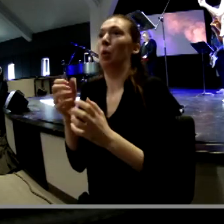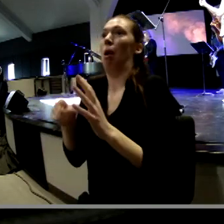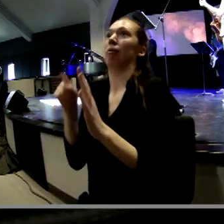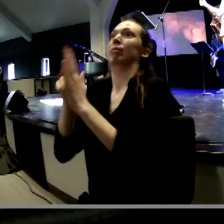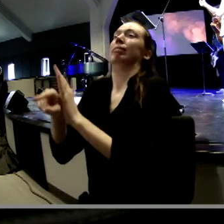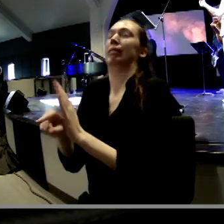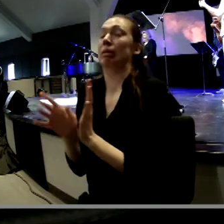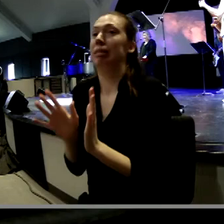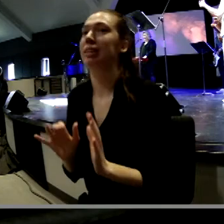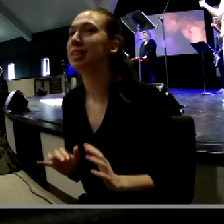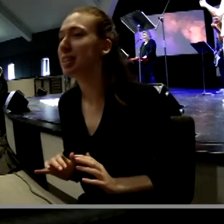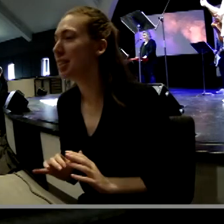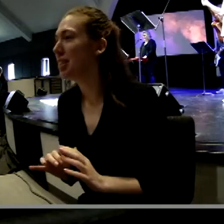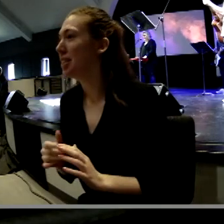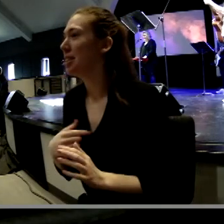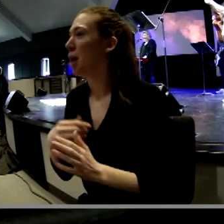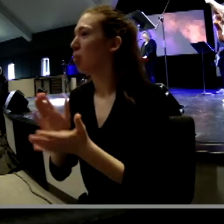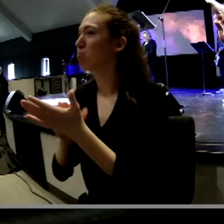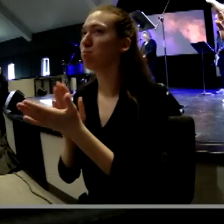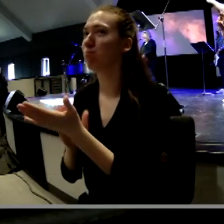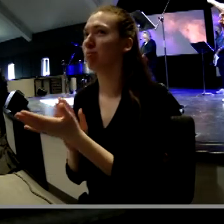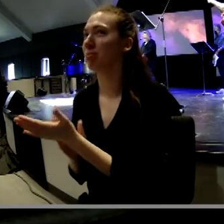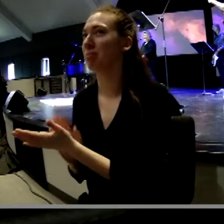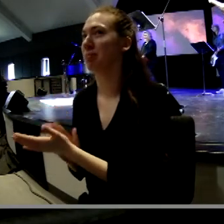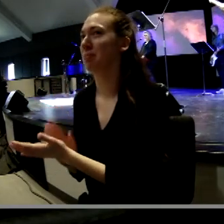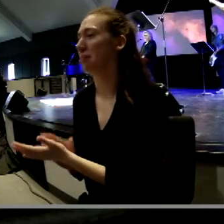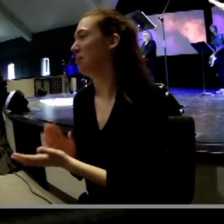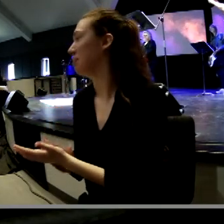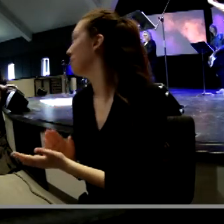us? Put your hands together for Brian as he comes.